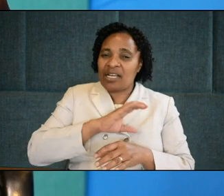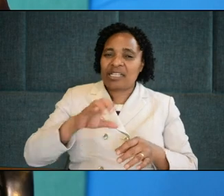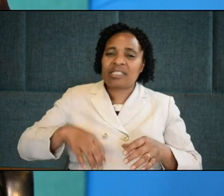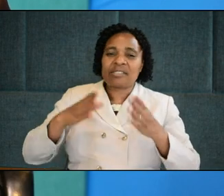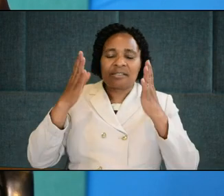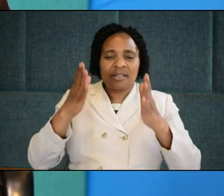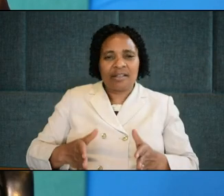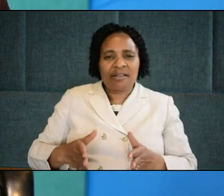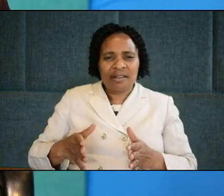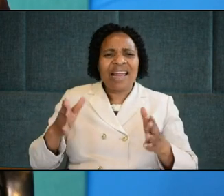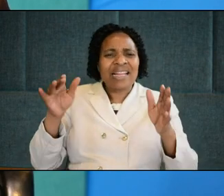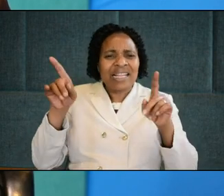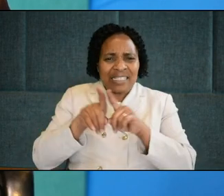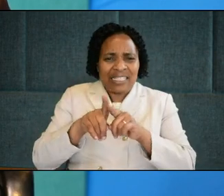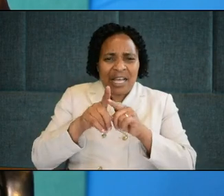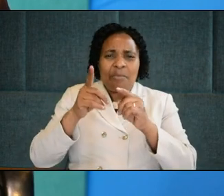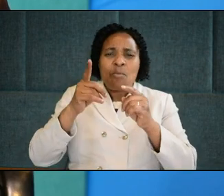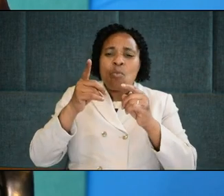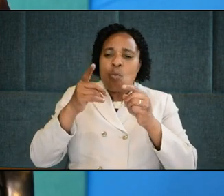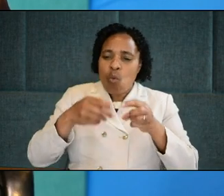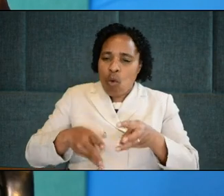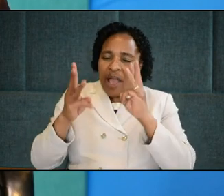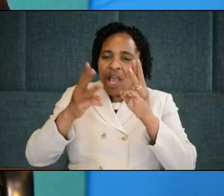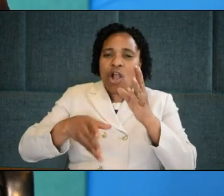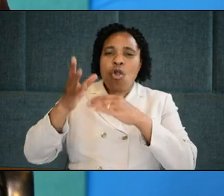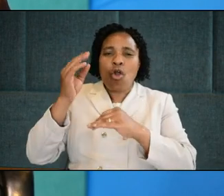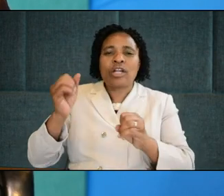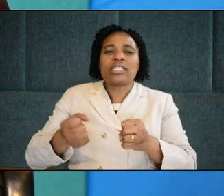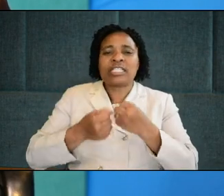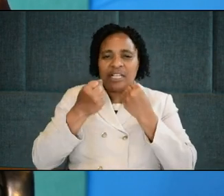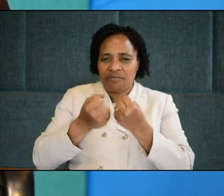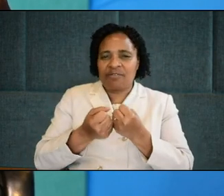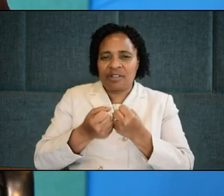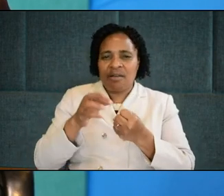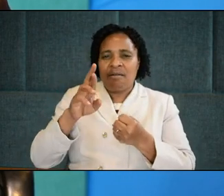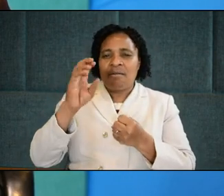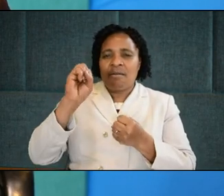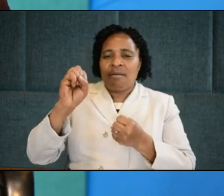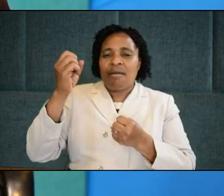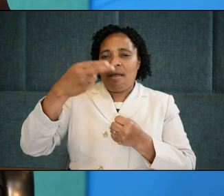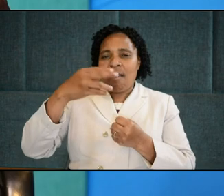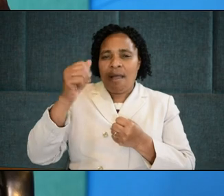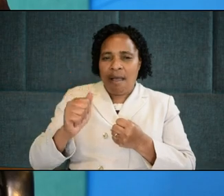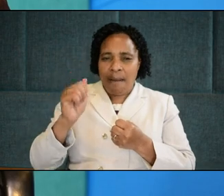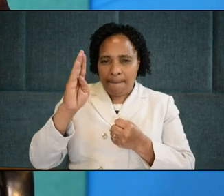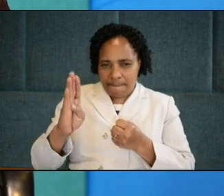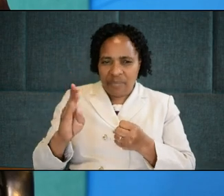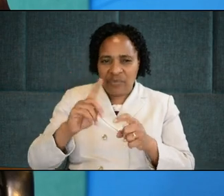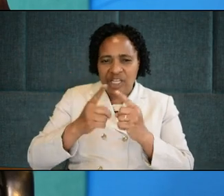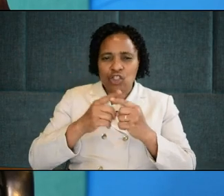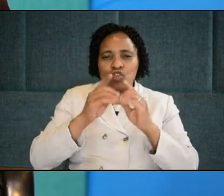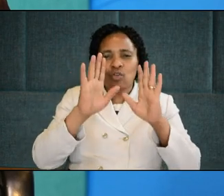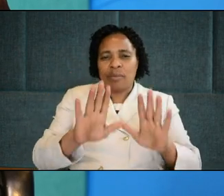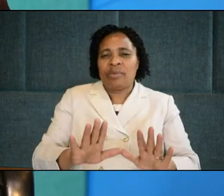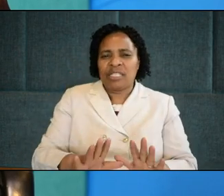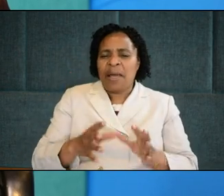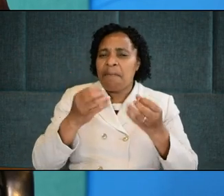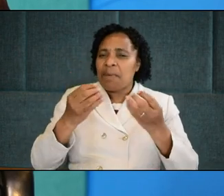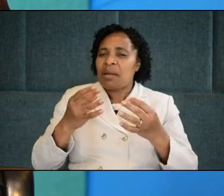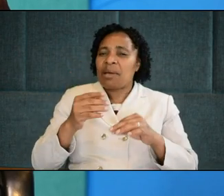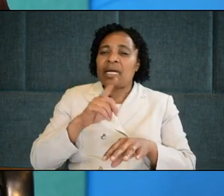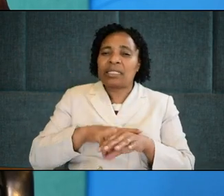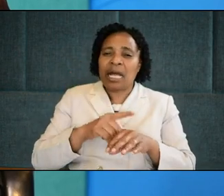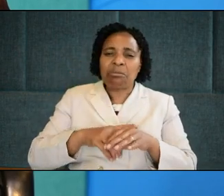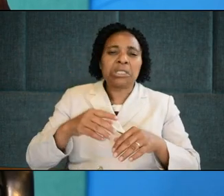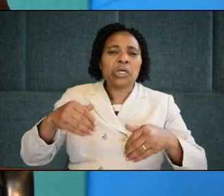God saved Rahab while she was still a prostitute, right? And then she stopped, right? Then, but most of the time right now,